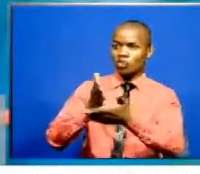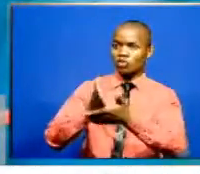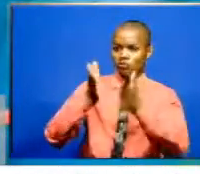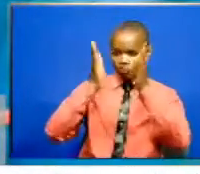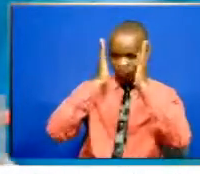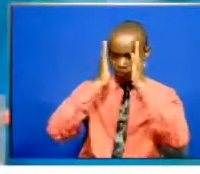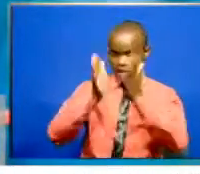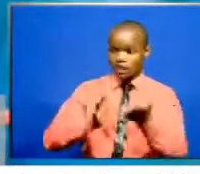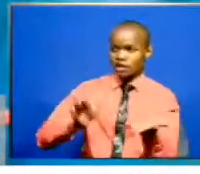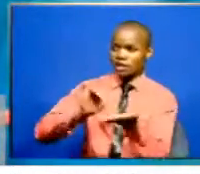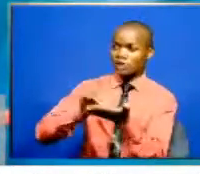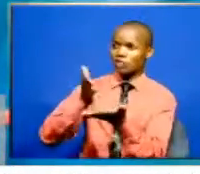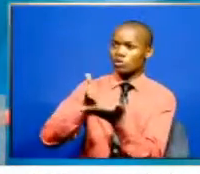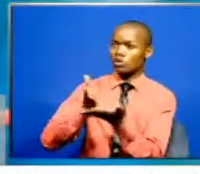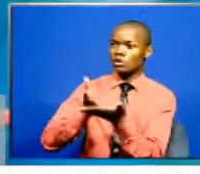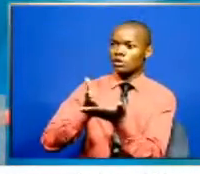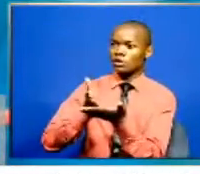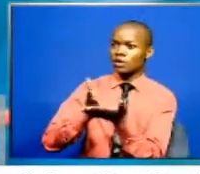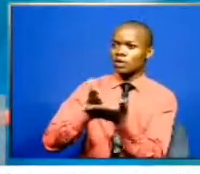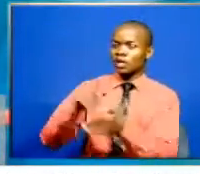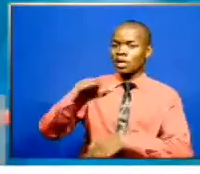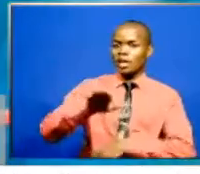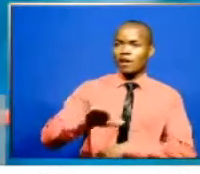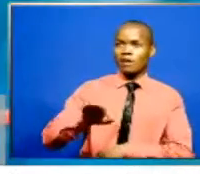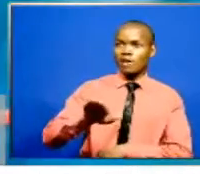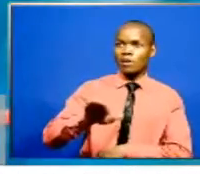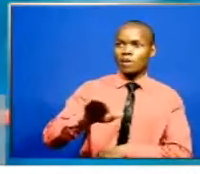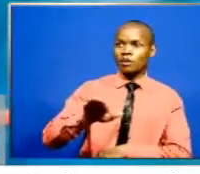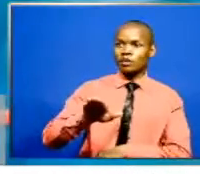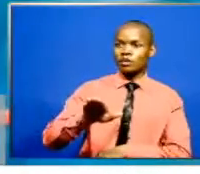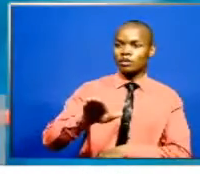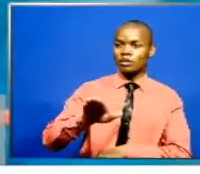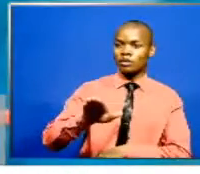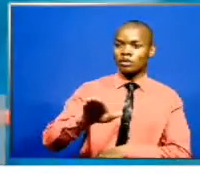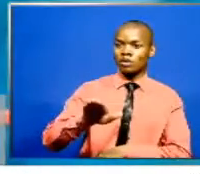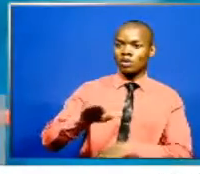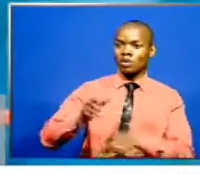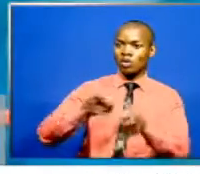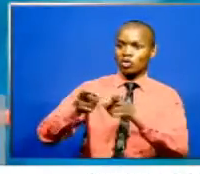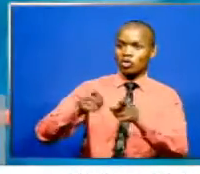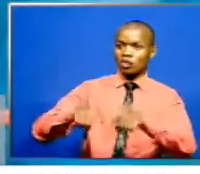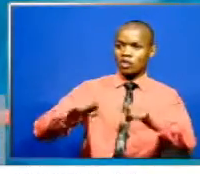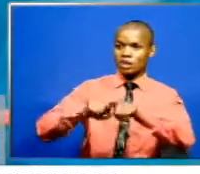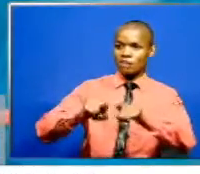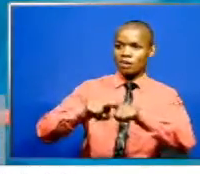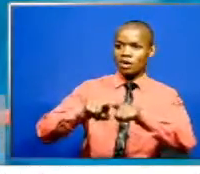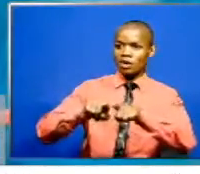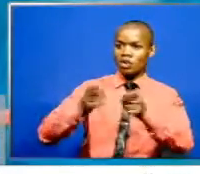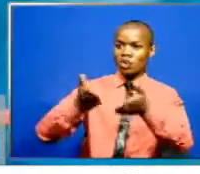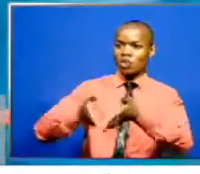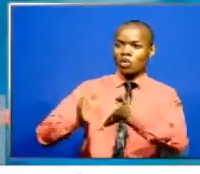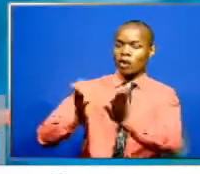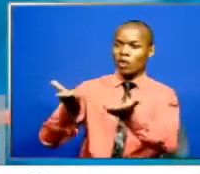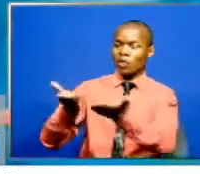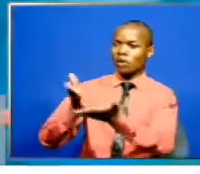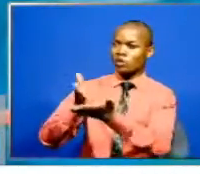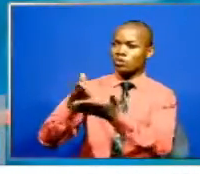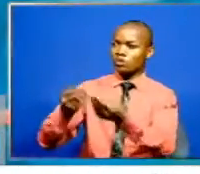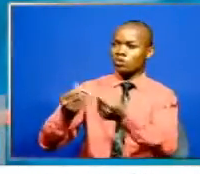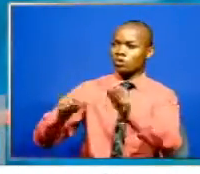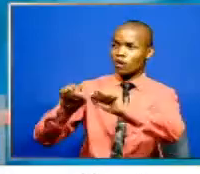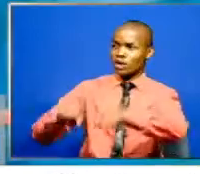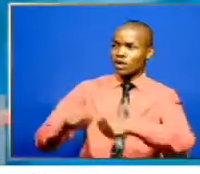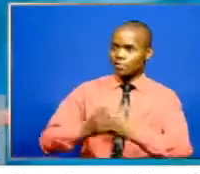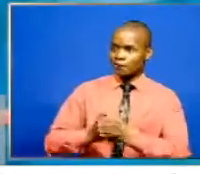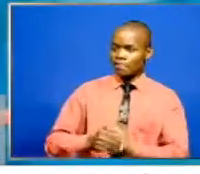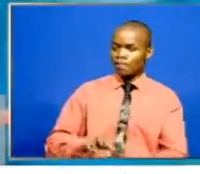fact that their environment is being degraded and to the extent to which it's being degraded. Mm-hmm. UNEP